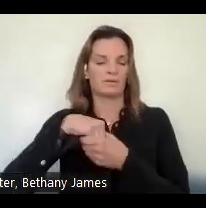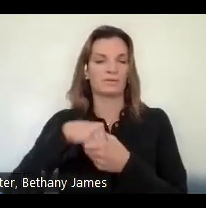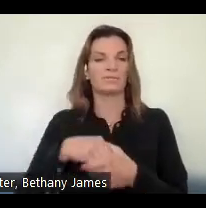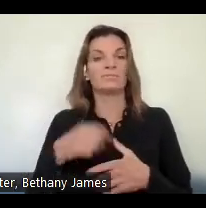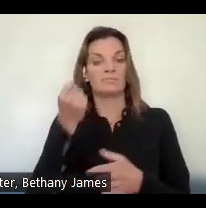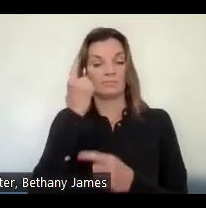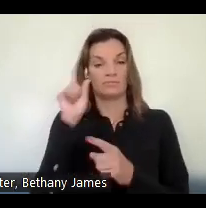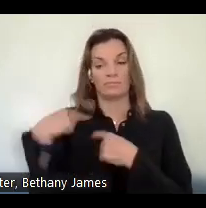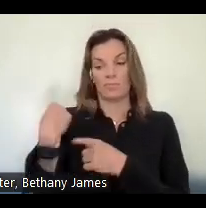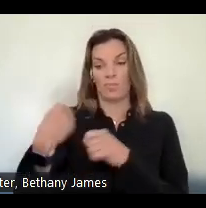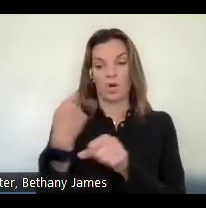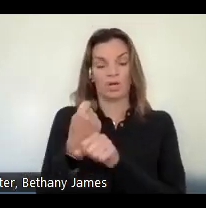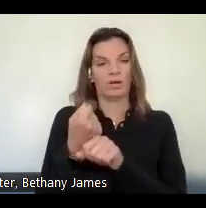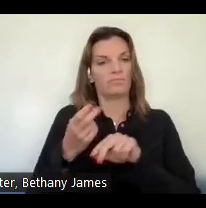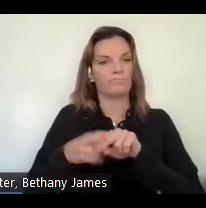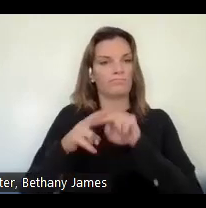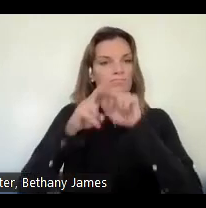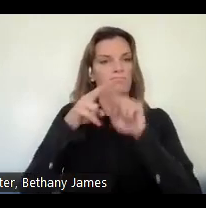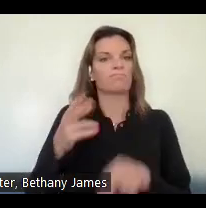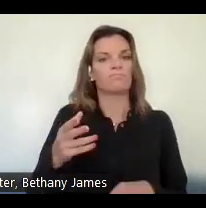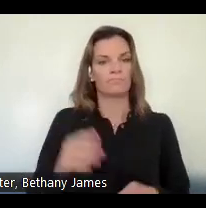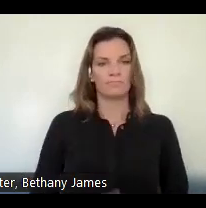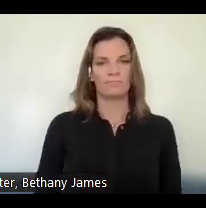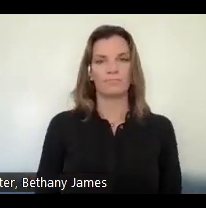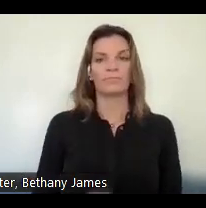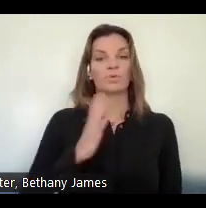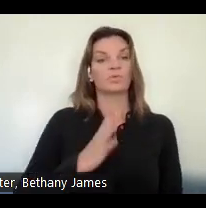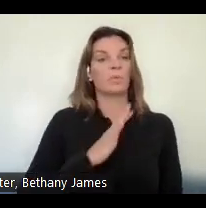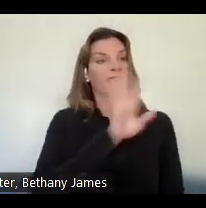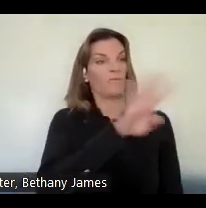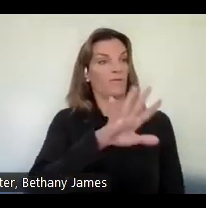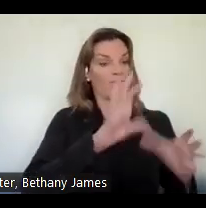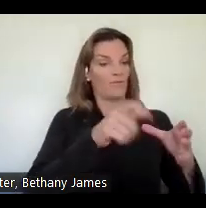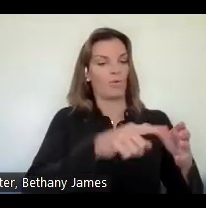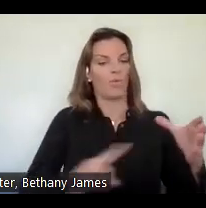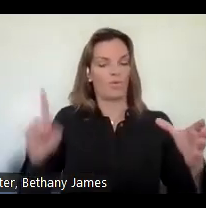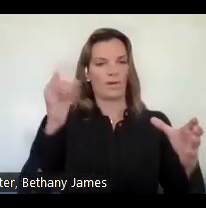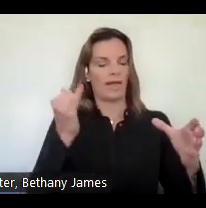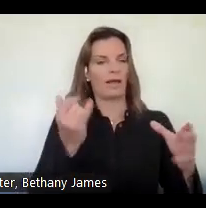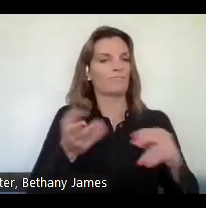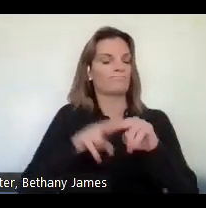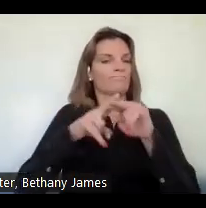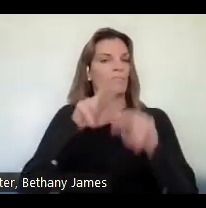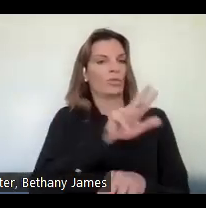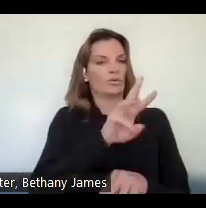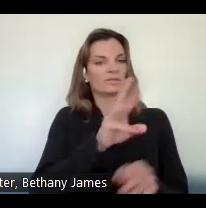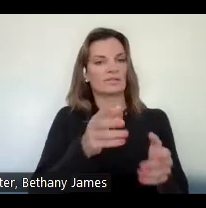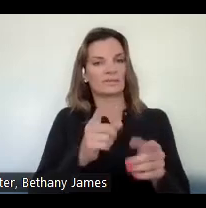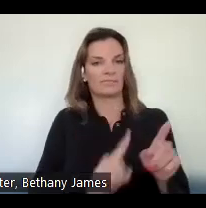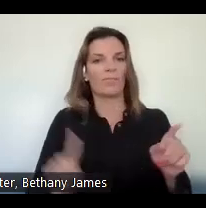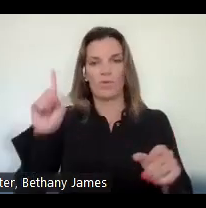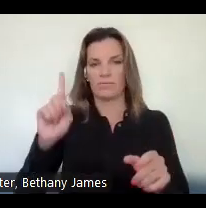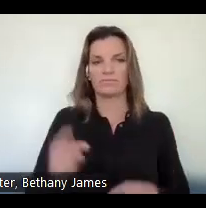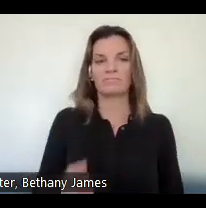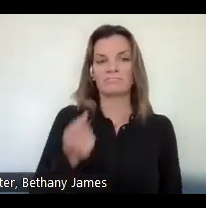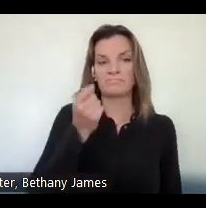last year from 1 in 44. Boys are 4 times more likely to be diagnosed than girls. One of the